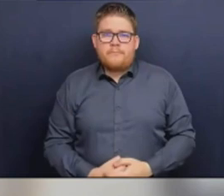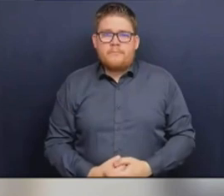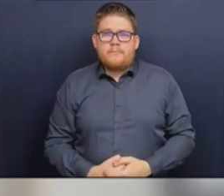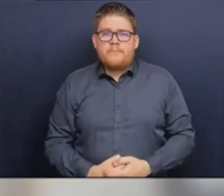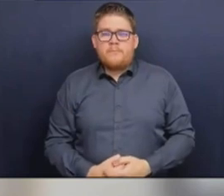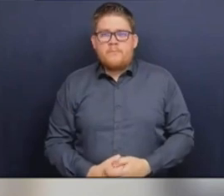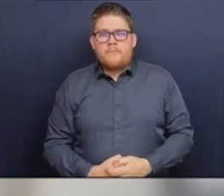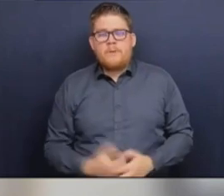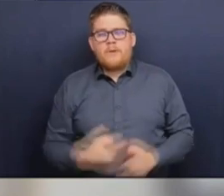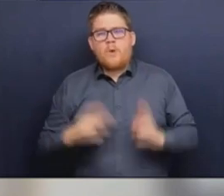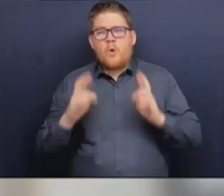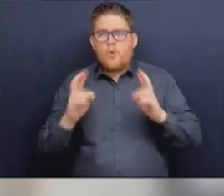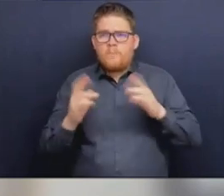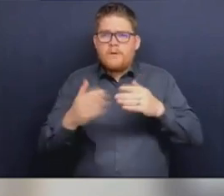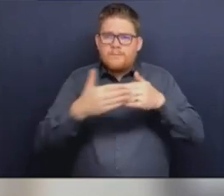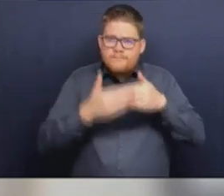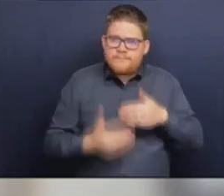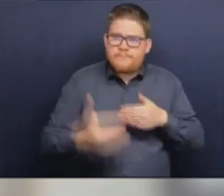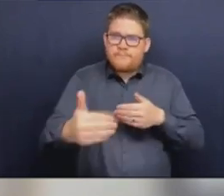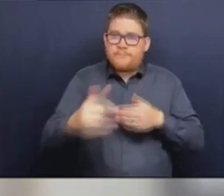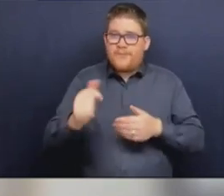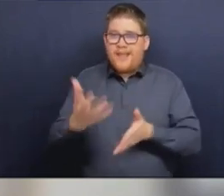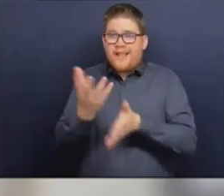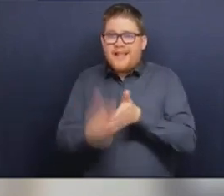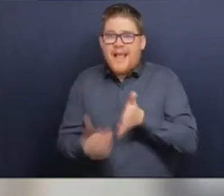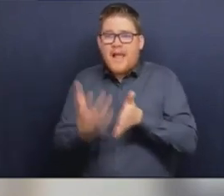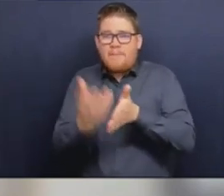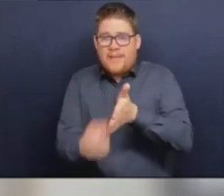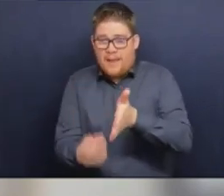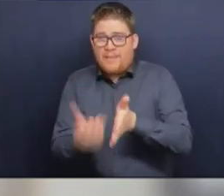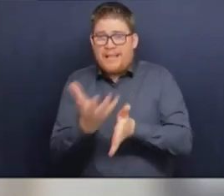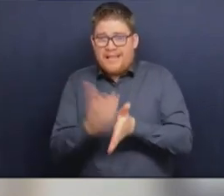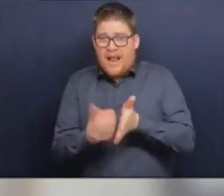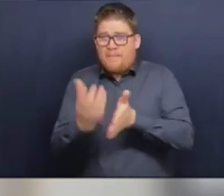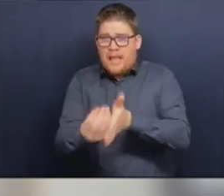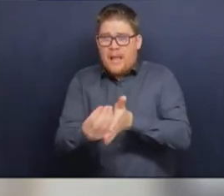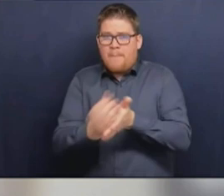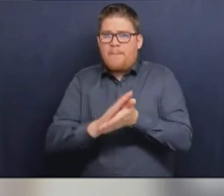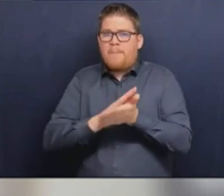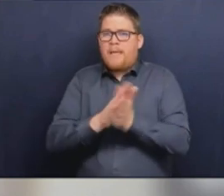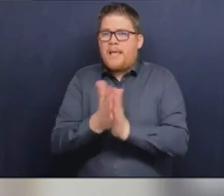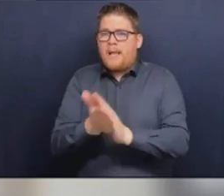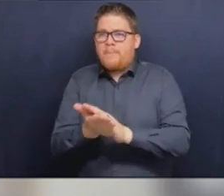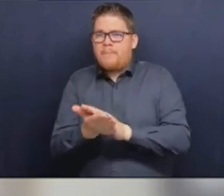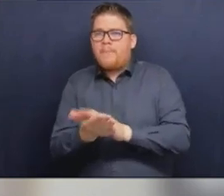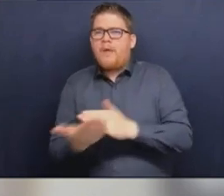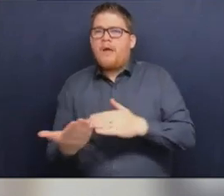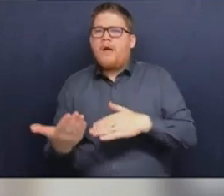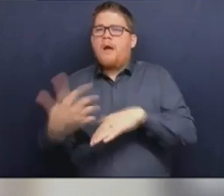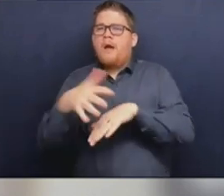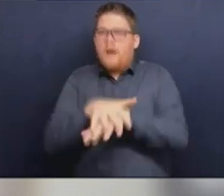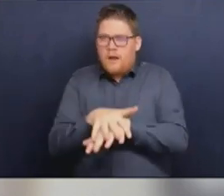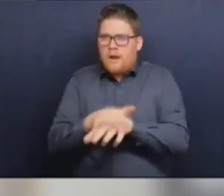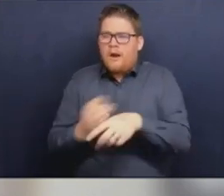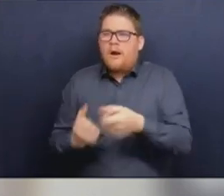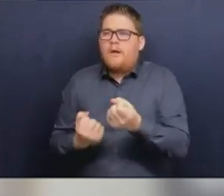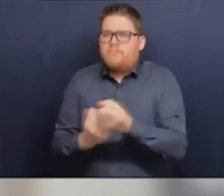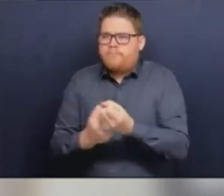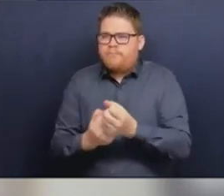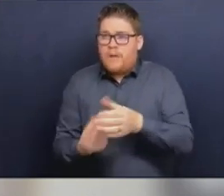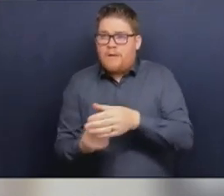people. I'm pleased and encouraged to see the legislation introduced today. This legislation